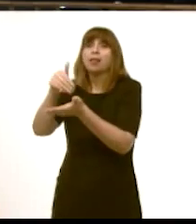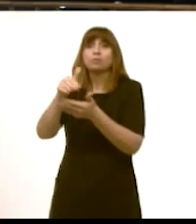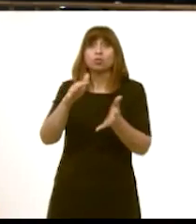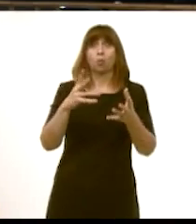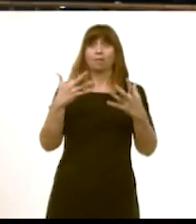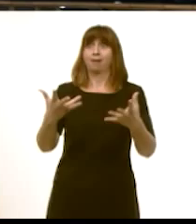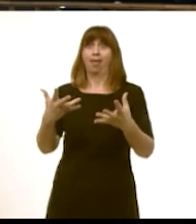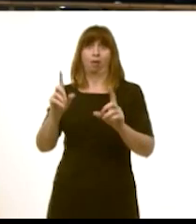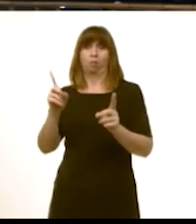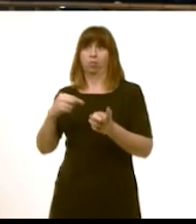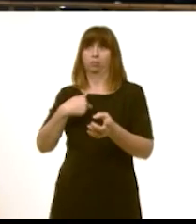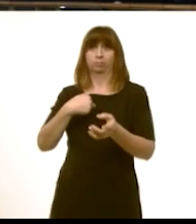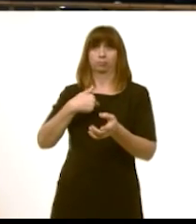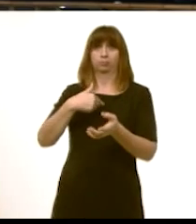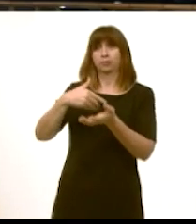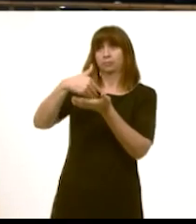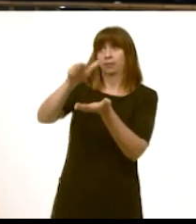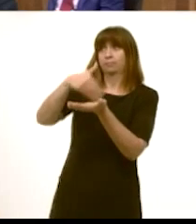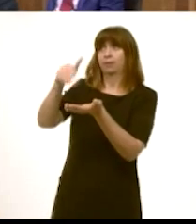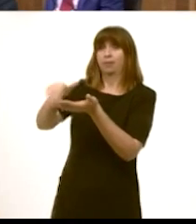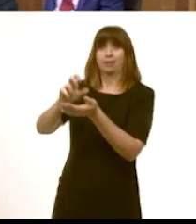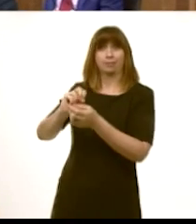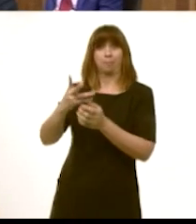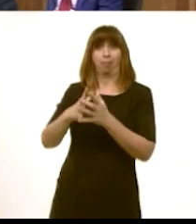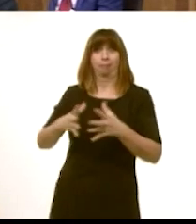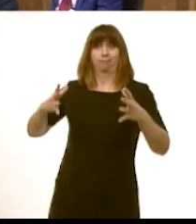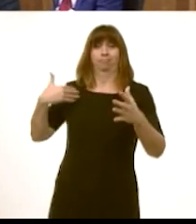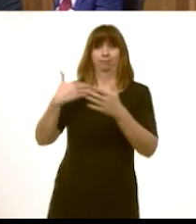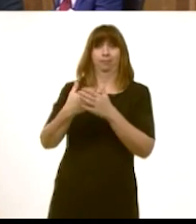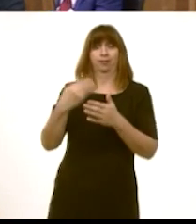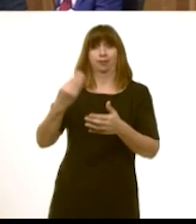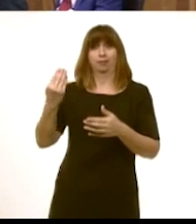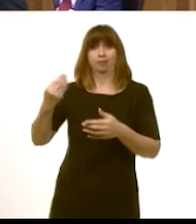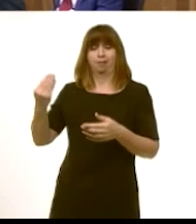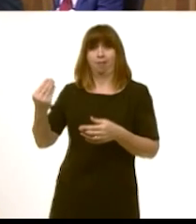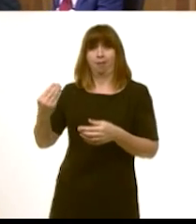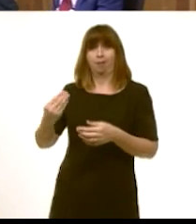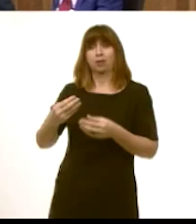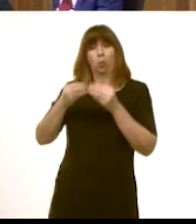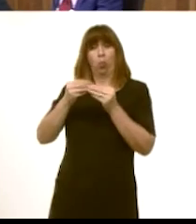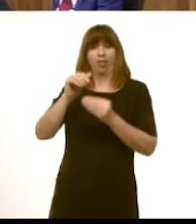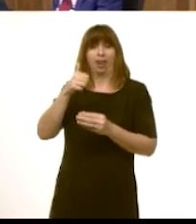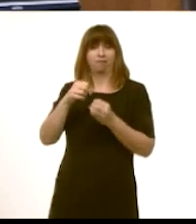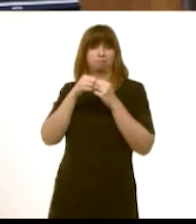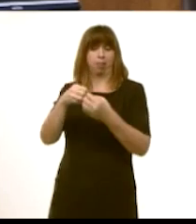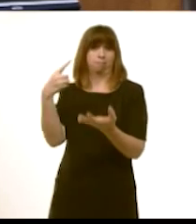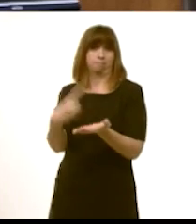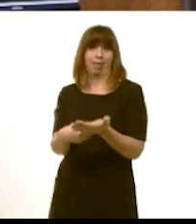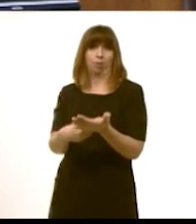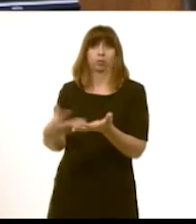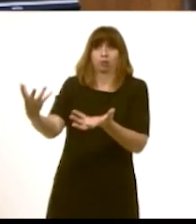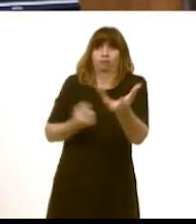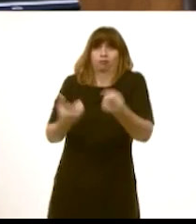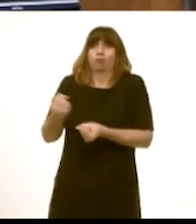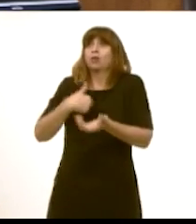doubled since devolution in 1999. It's currently worth, or they are currently worth, an estimated £11 billion annually to the Welsh